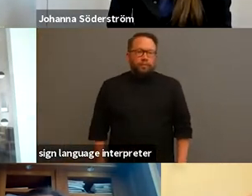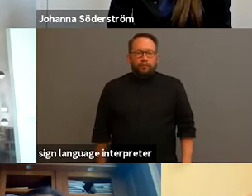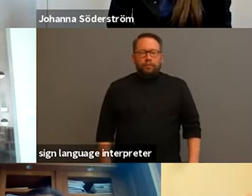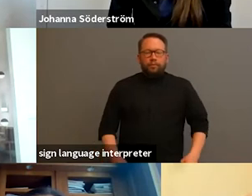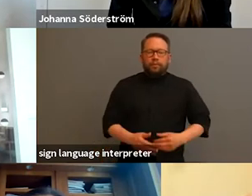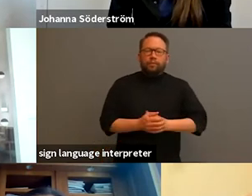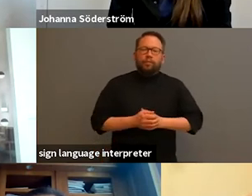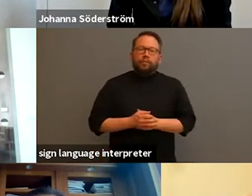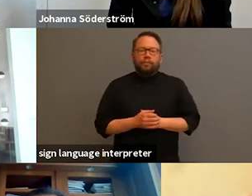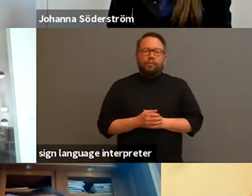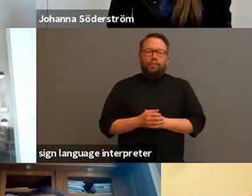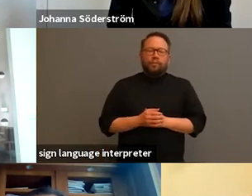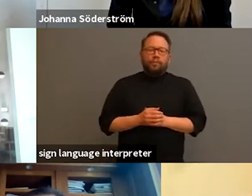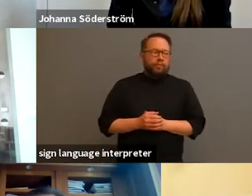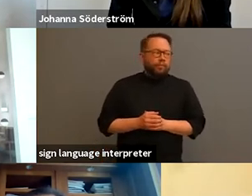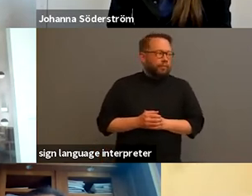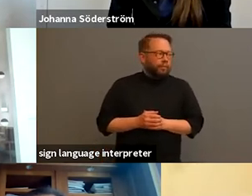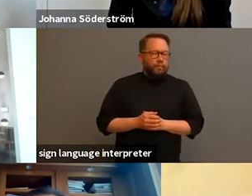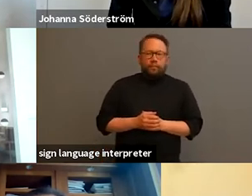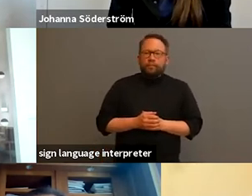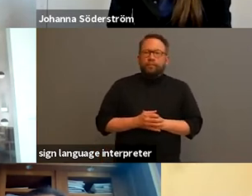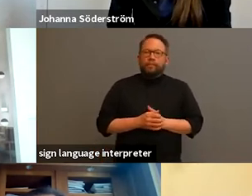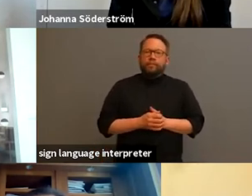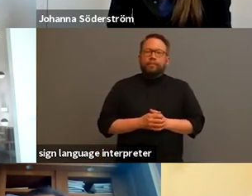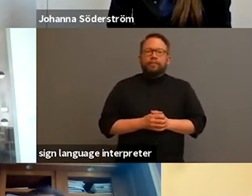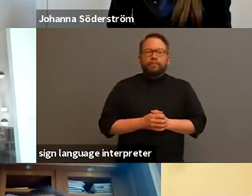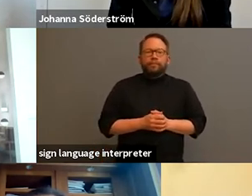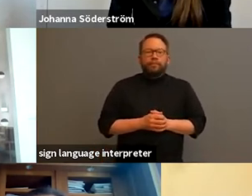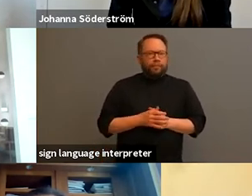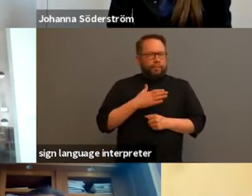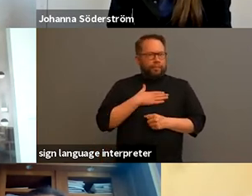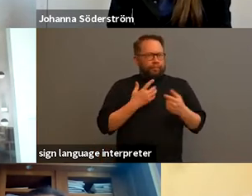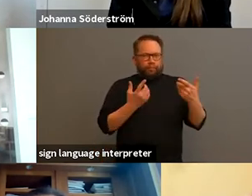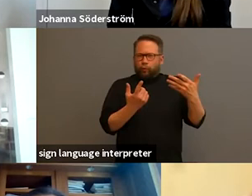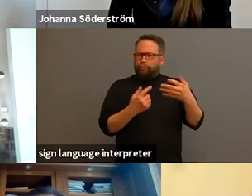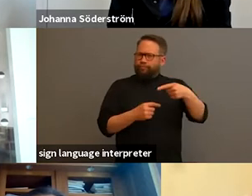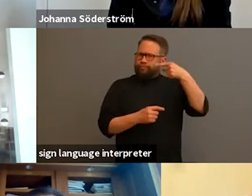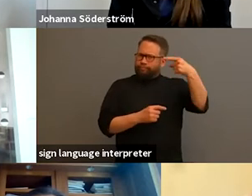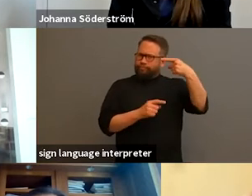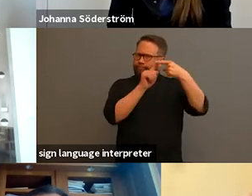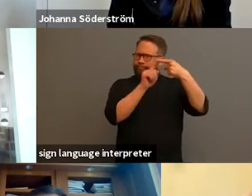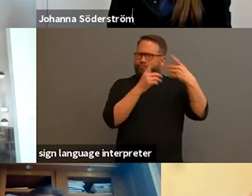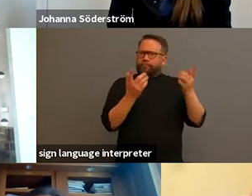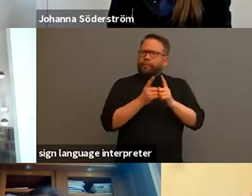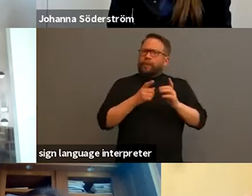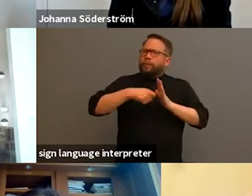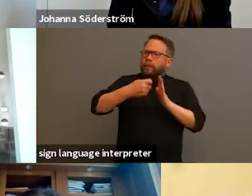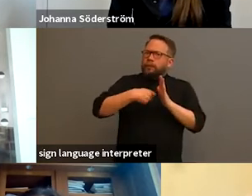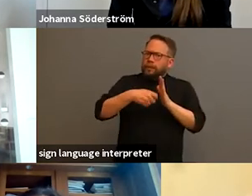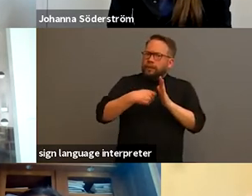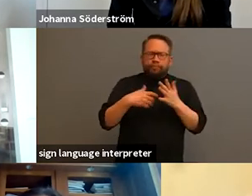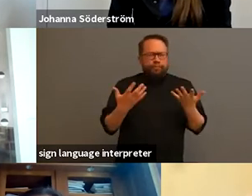from one of our key projects in the civil society movement that has been actually working